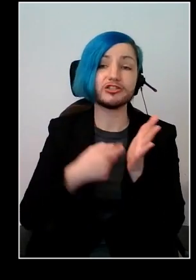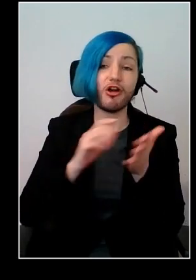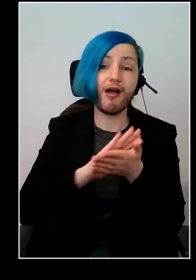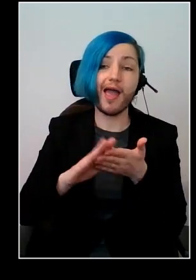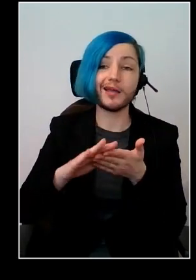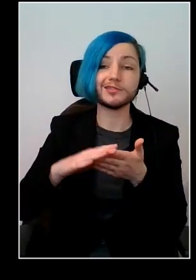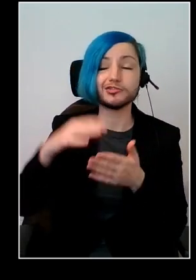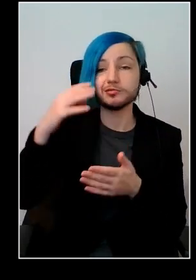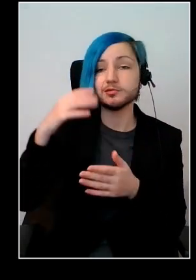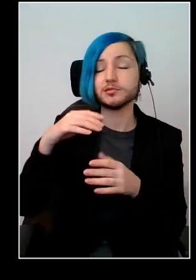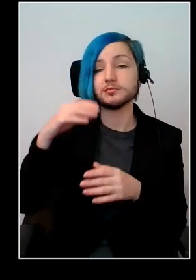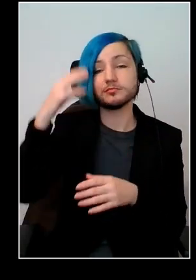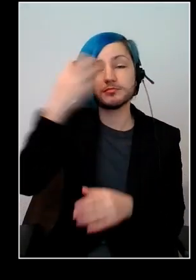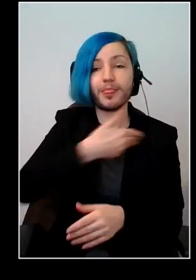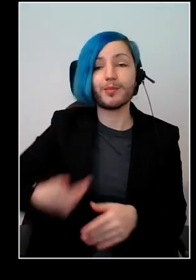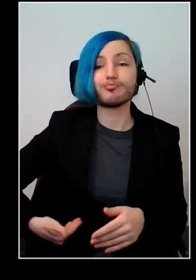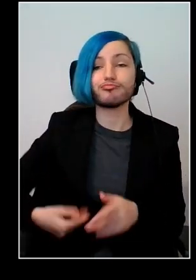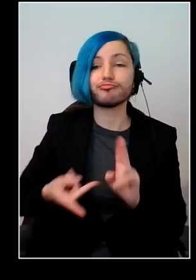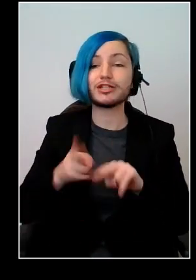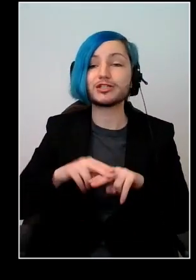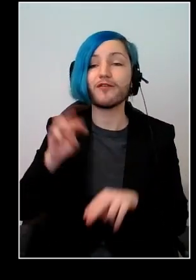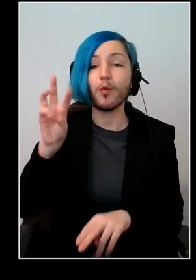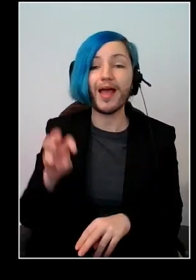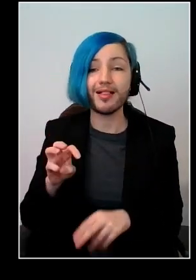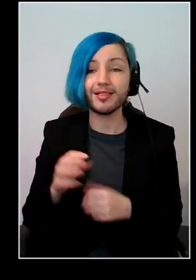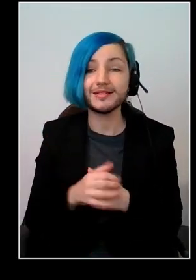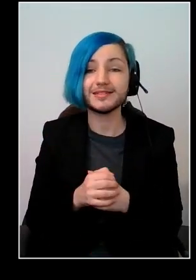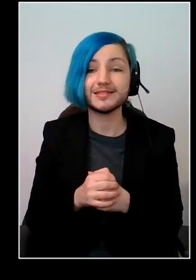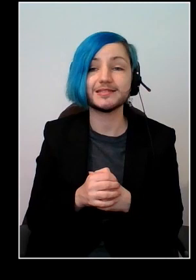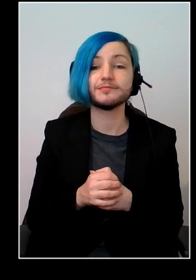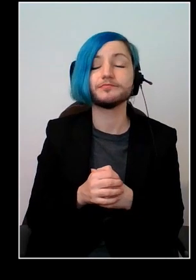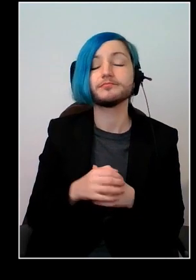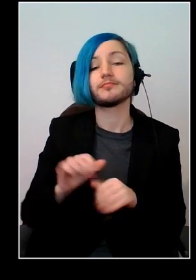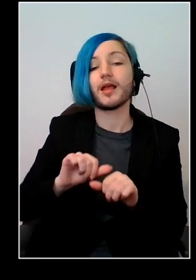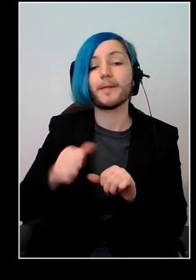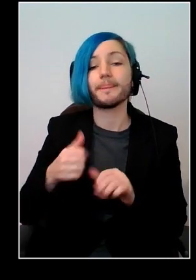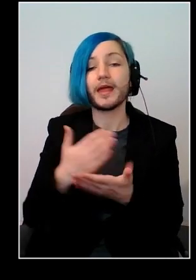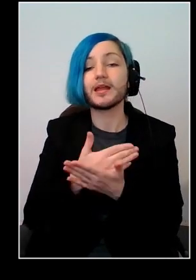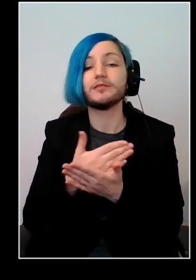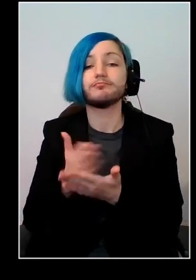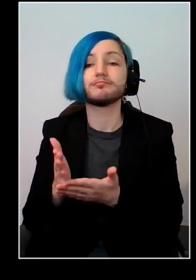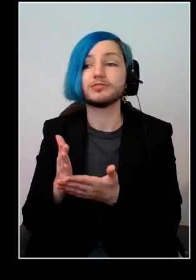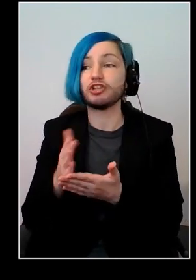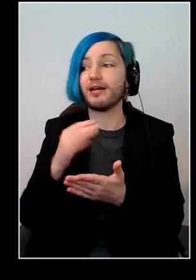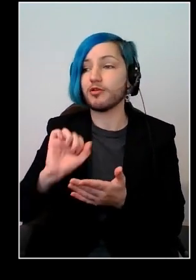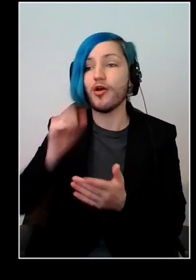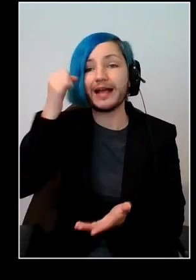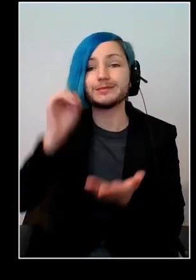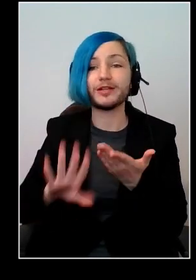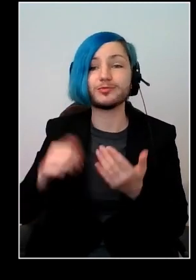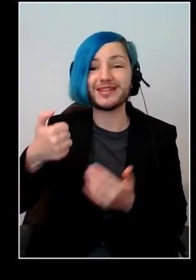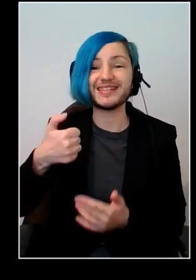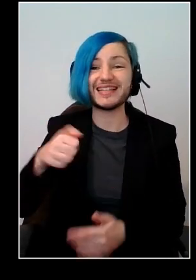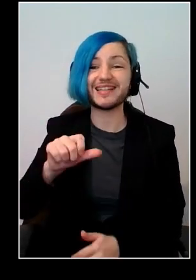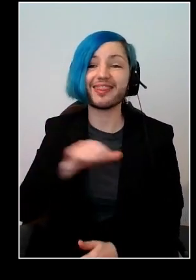Wales before sharing her experience with 6,000 people watching